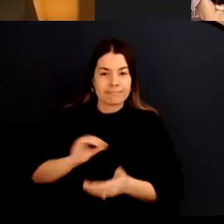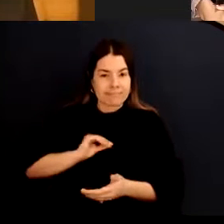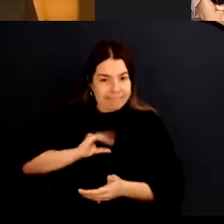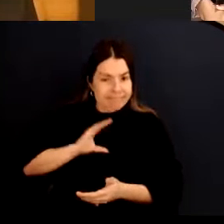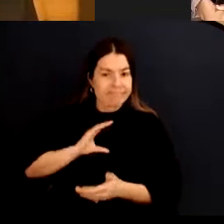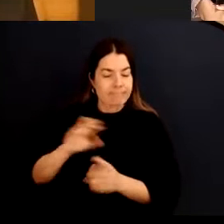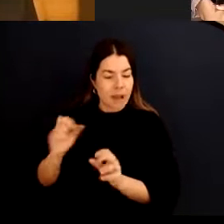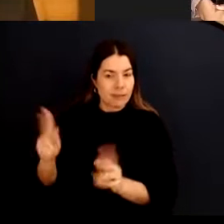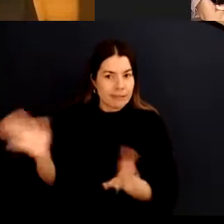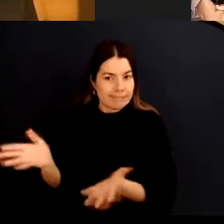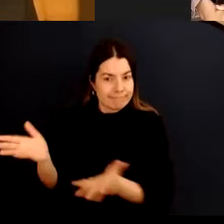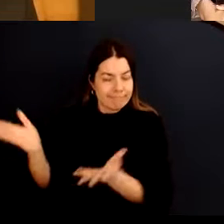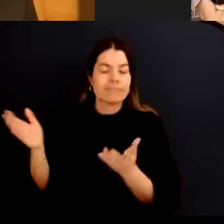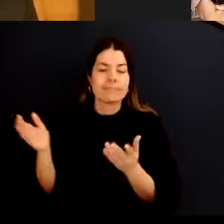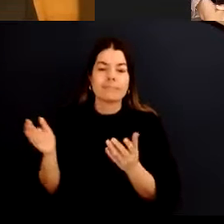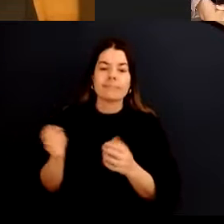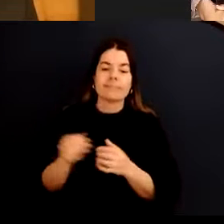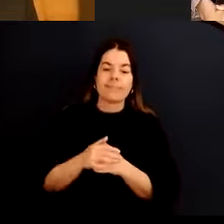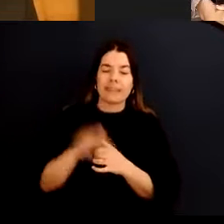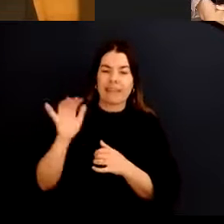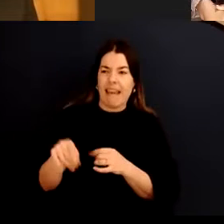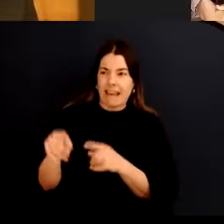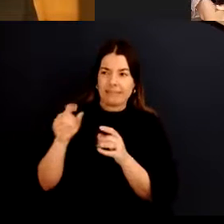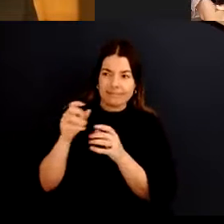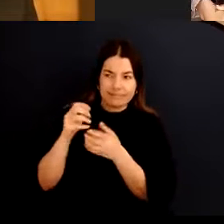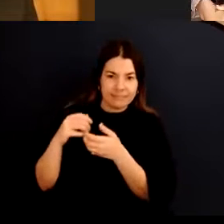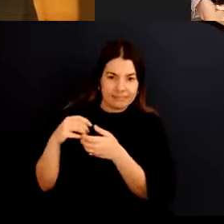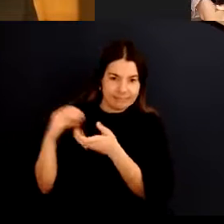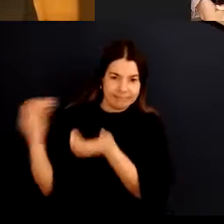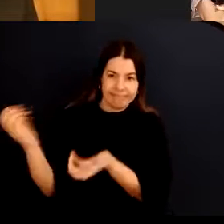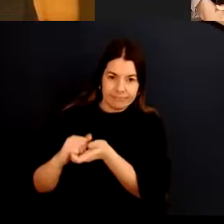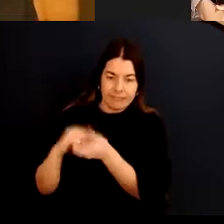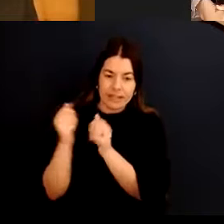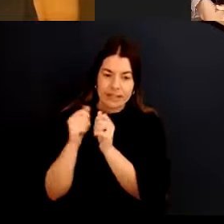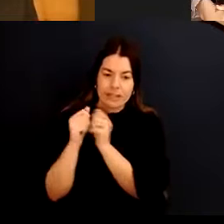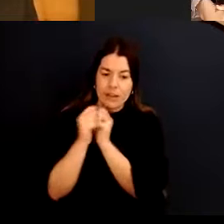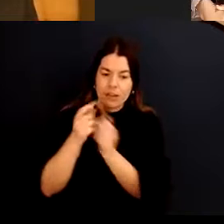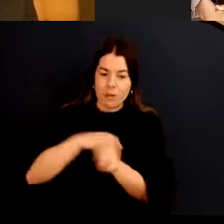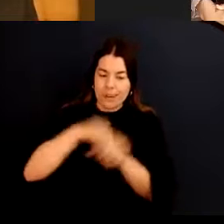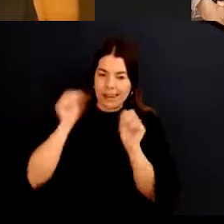be more, seconds. and that together we can work to build this community. Thank you.